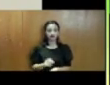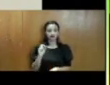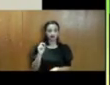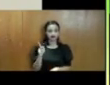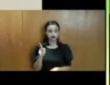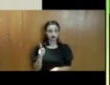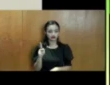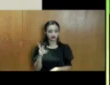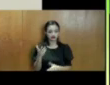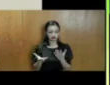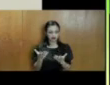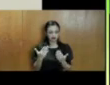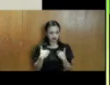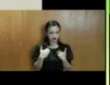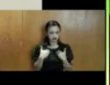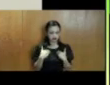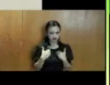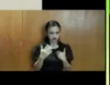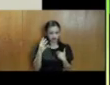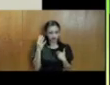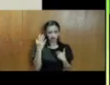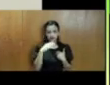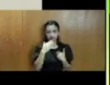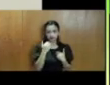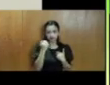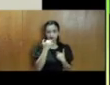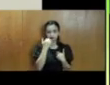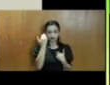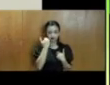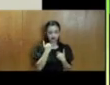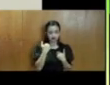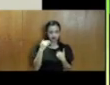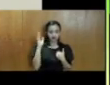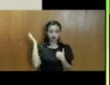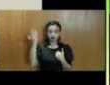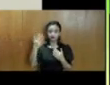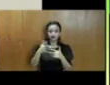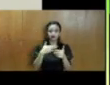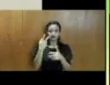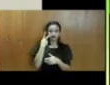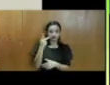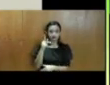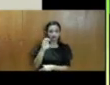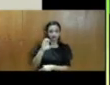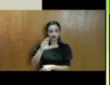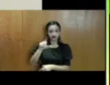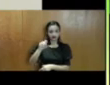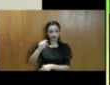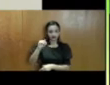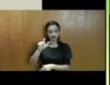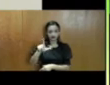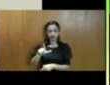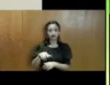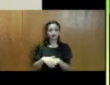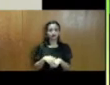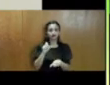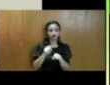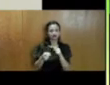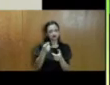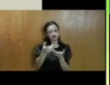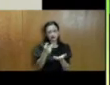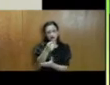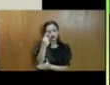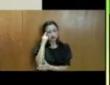Well, that must be somewhere else in my presentation. We'll look at ecological alternatives to plastics later. So you're probably